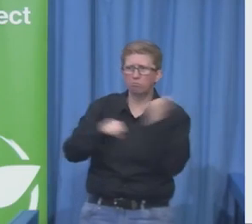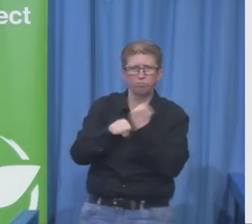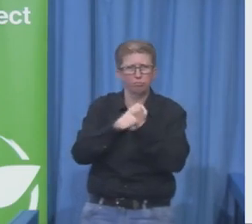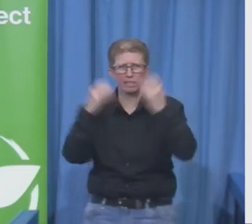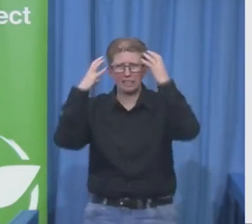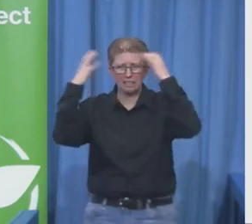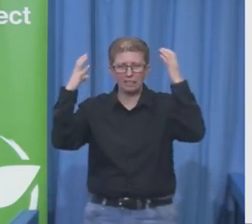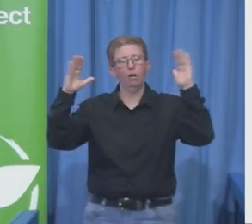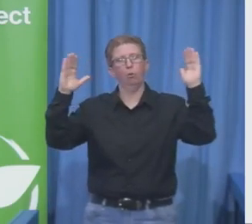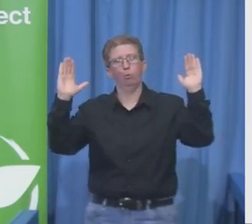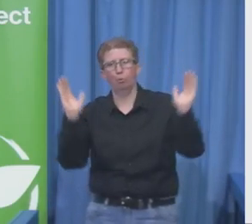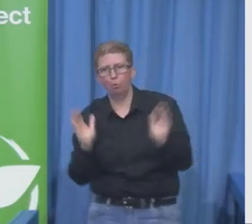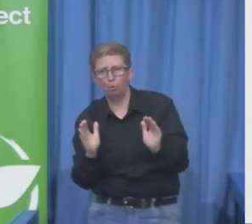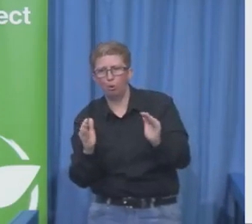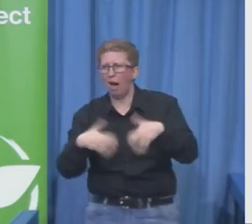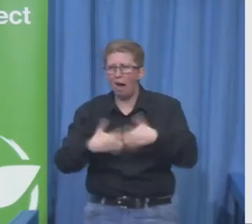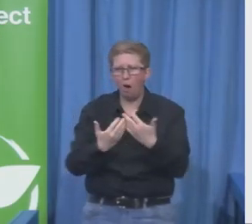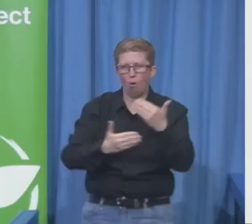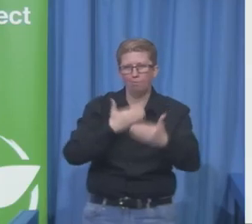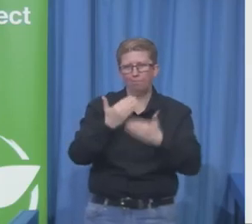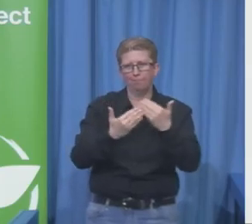accommodations specific for that disability type.